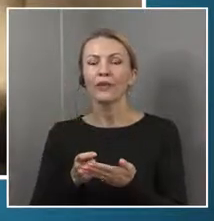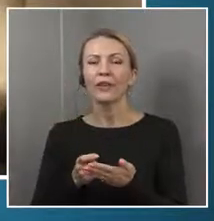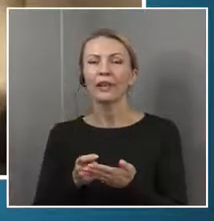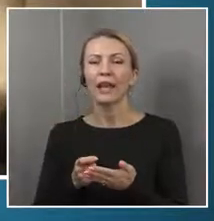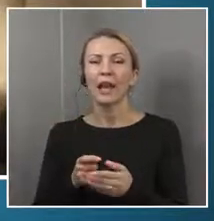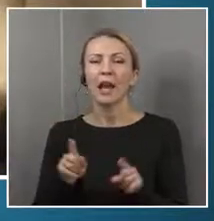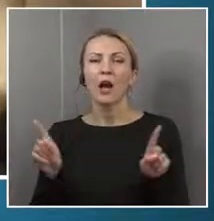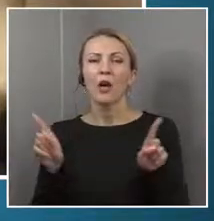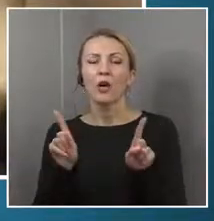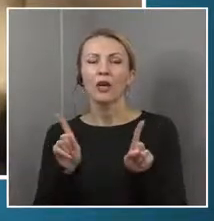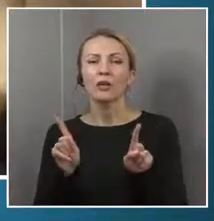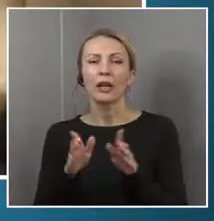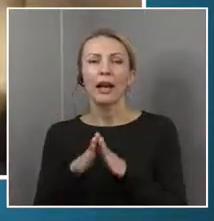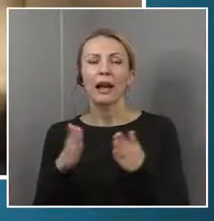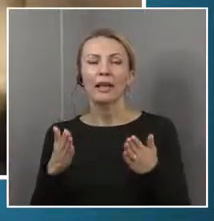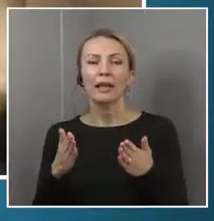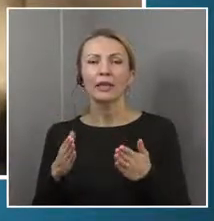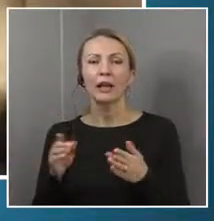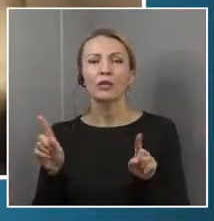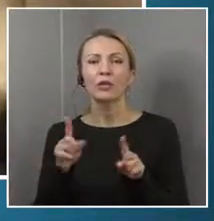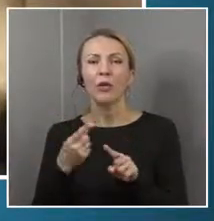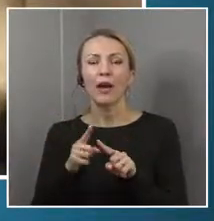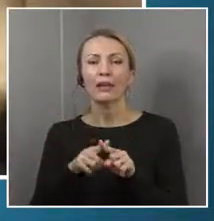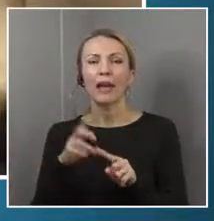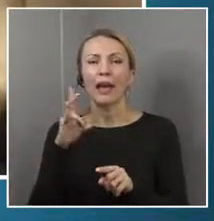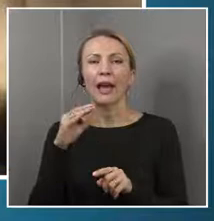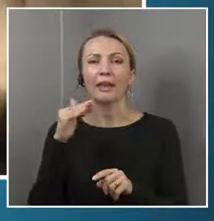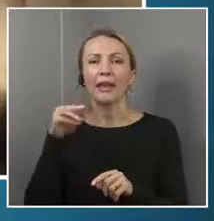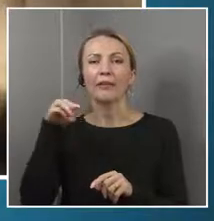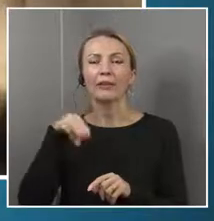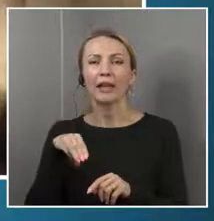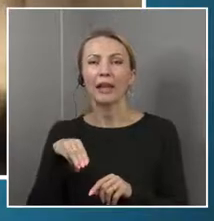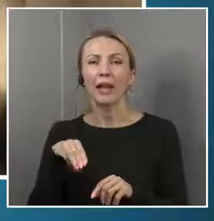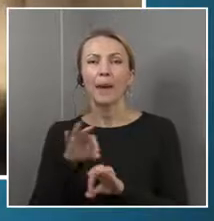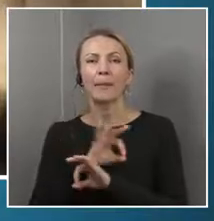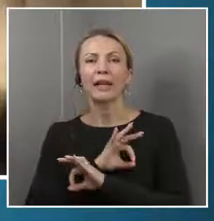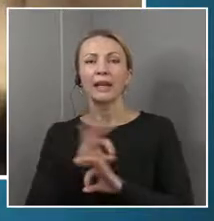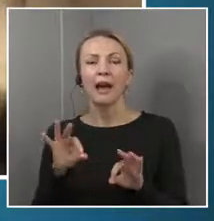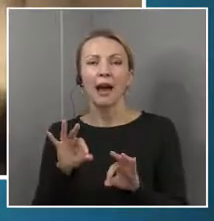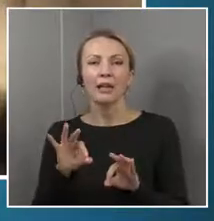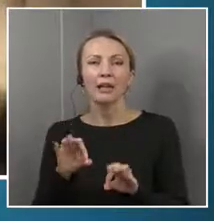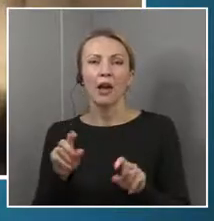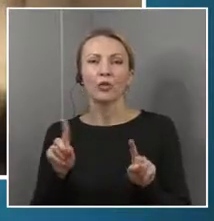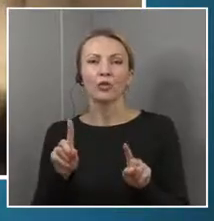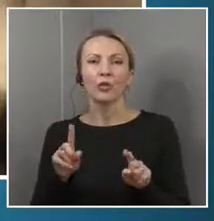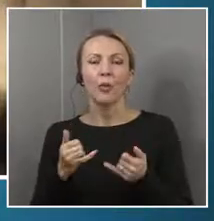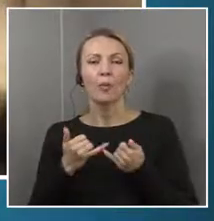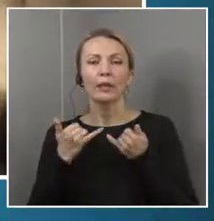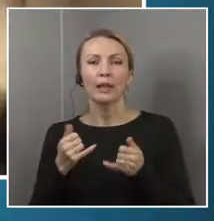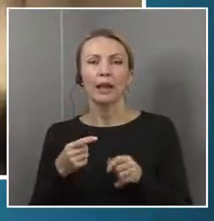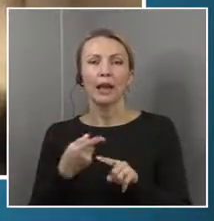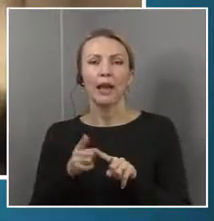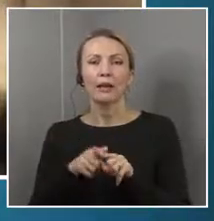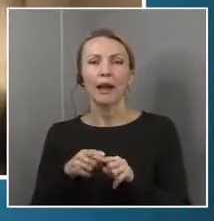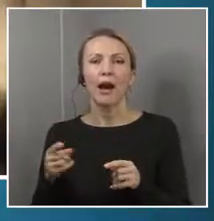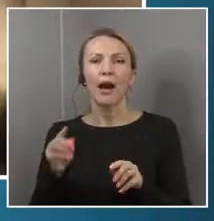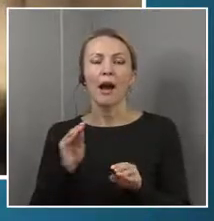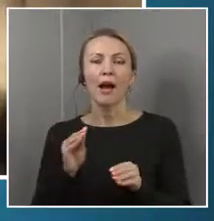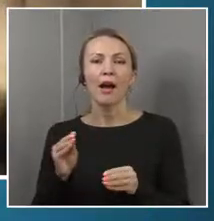suited to a collecting culture in which the physical existence of a collectible is viewed as